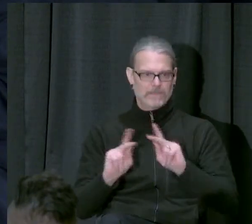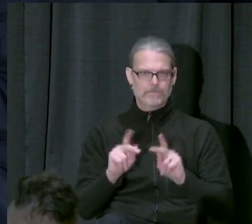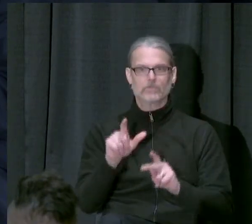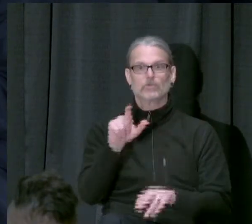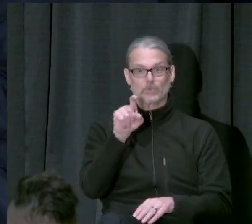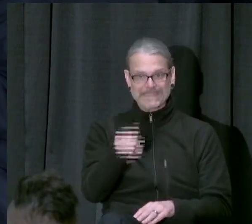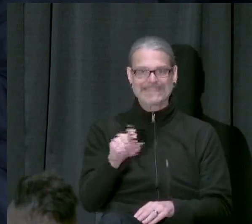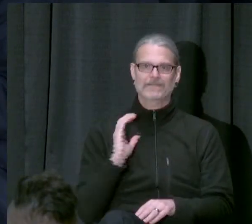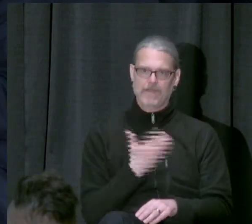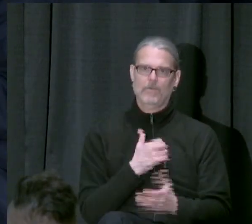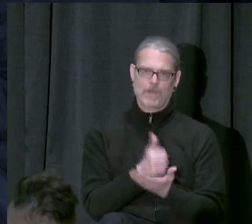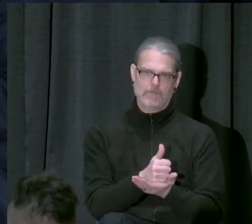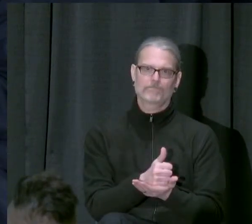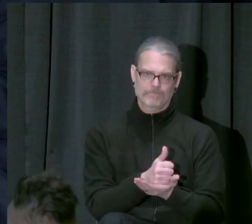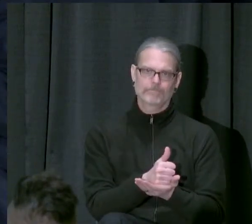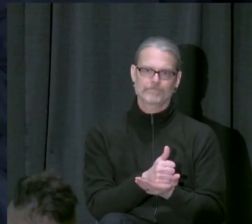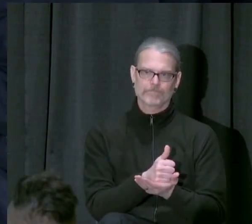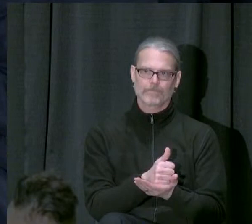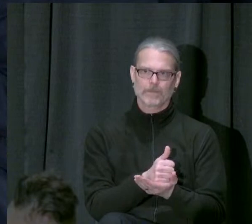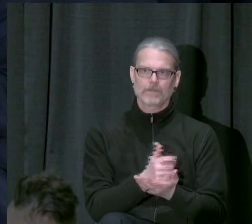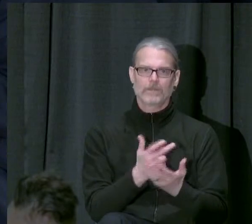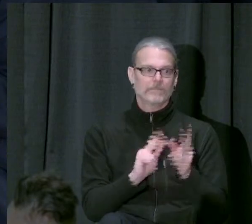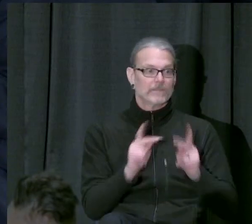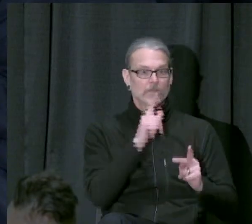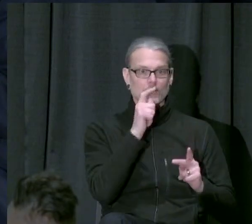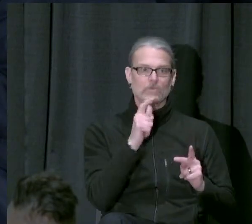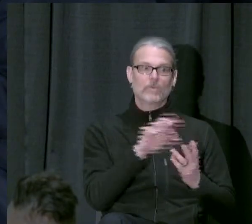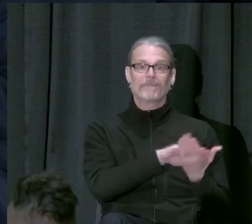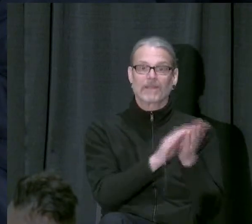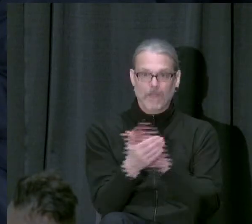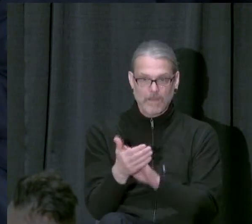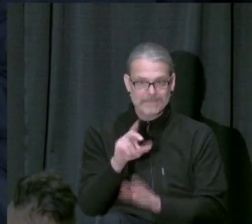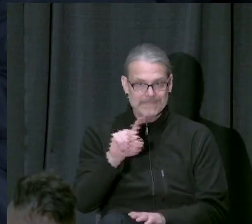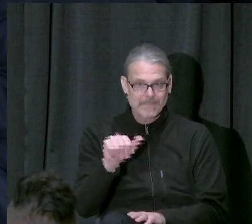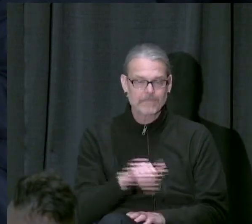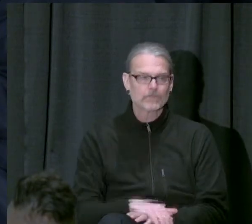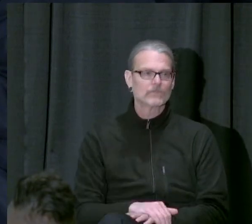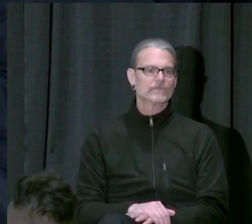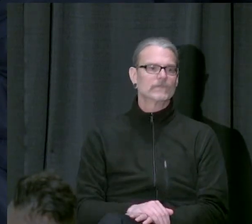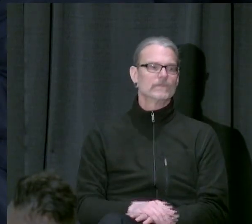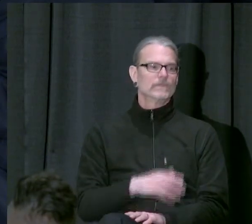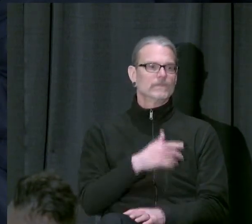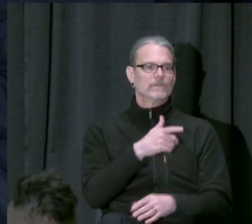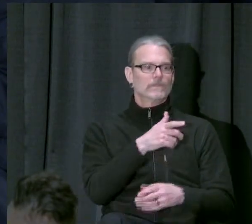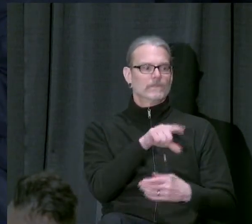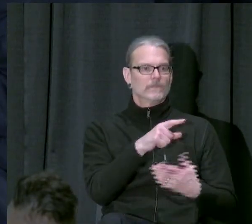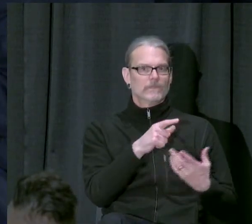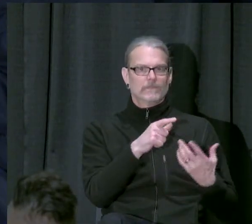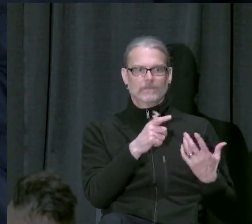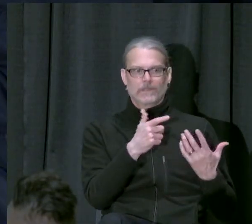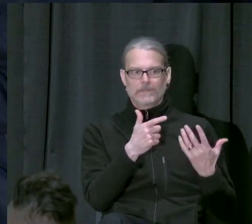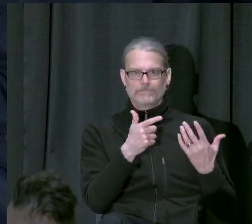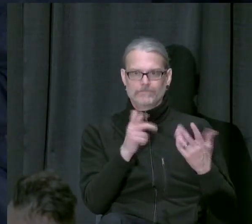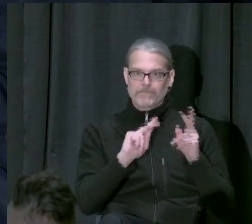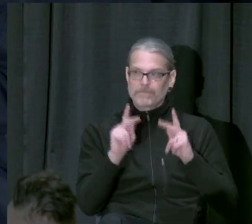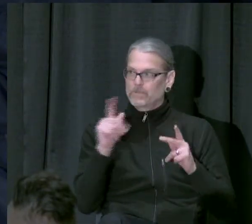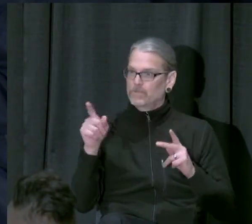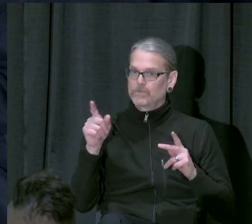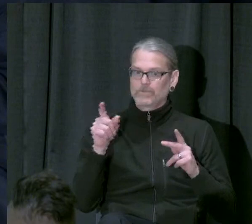help. We're people who put themselves in harm's way. They volunteer to do it. They choose this life, and they know that there'll